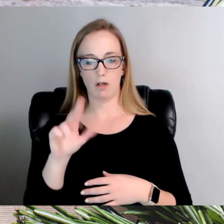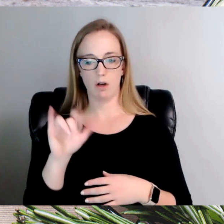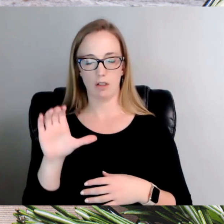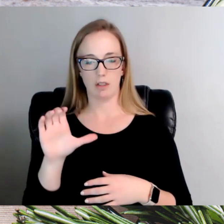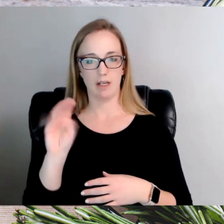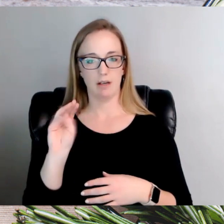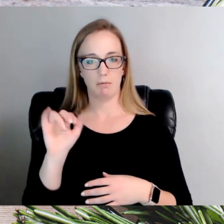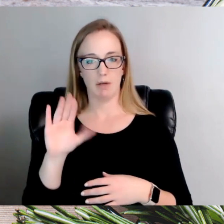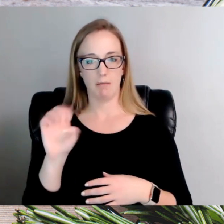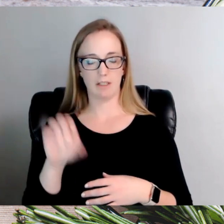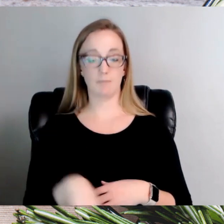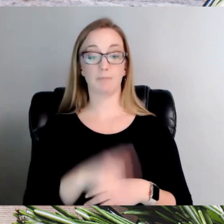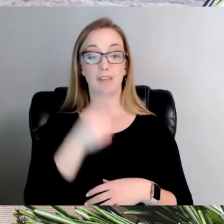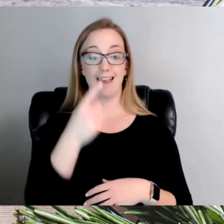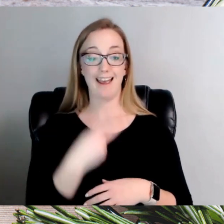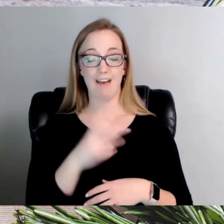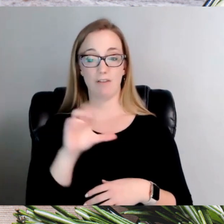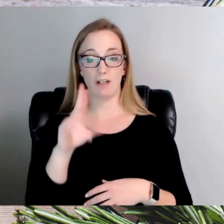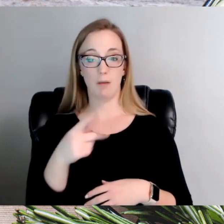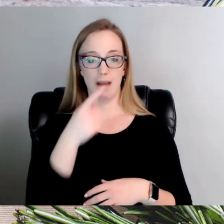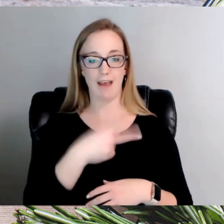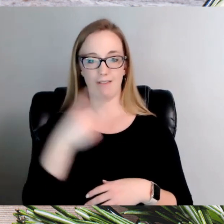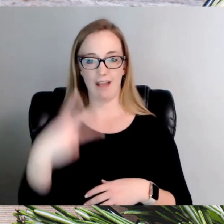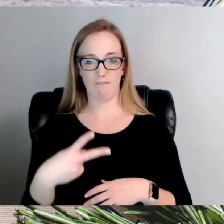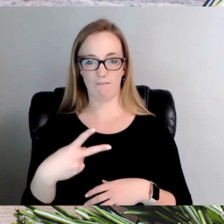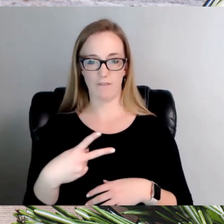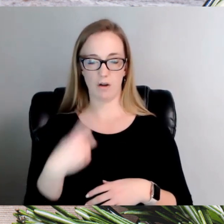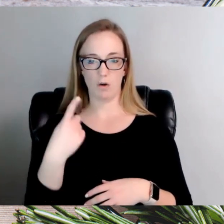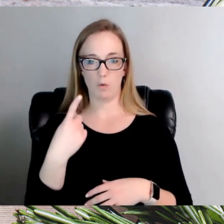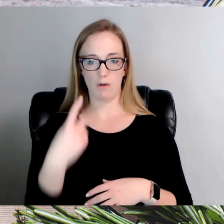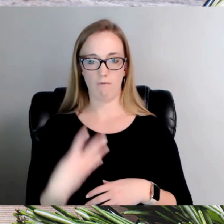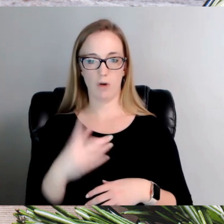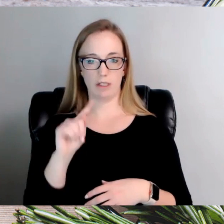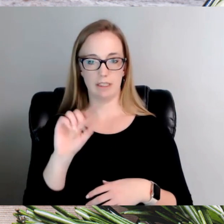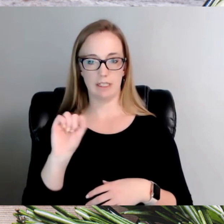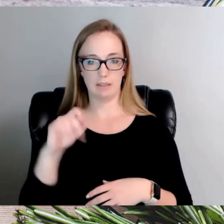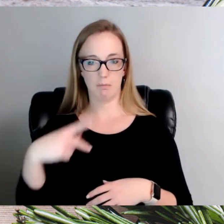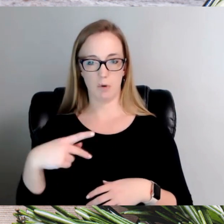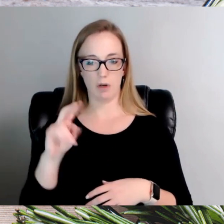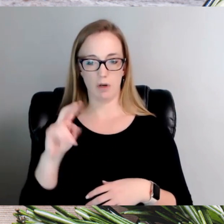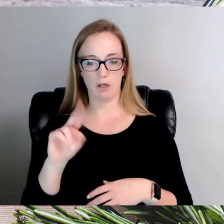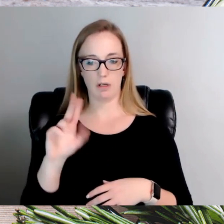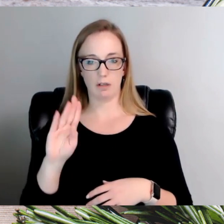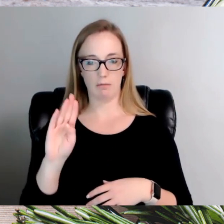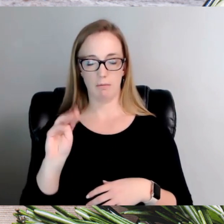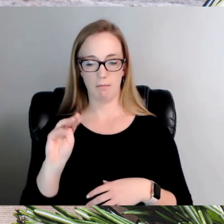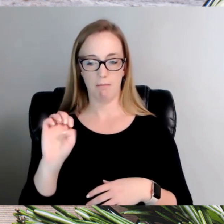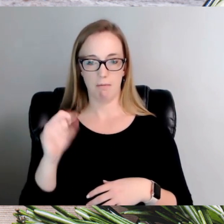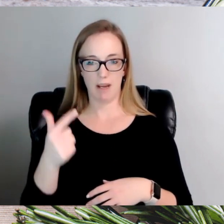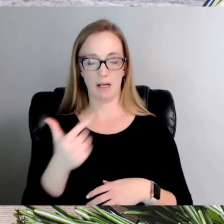cup of half and half, 1/4 teaspoon of nutmeg, and 3/4 cup Parmesan